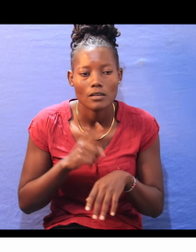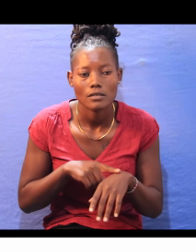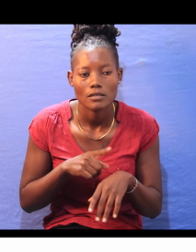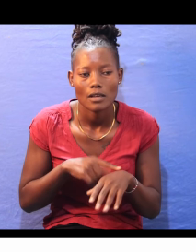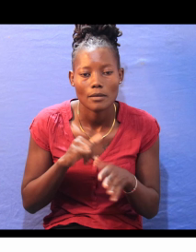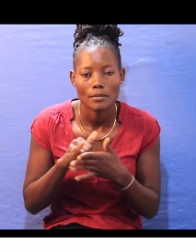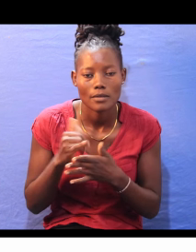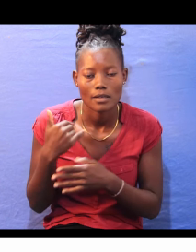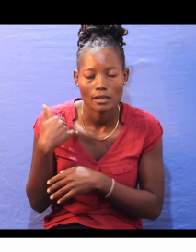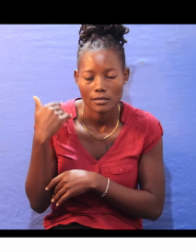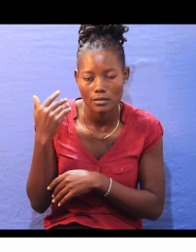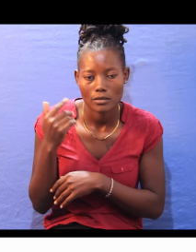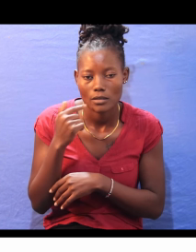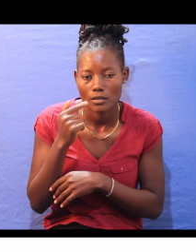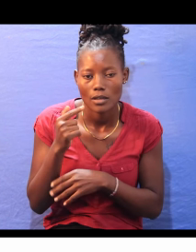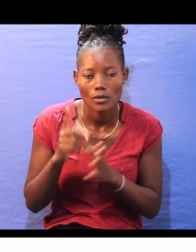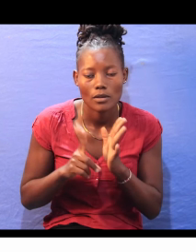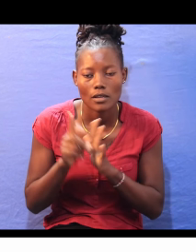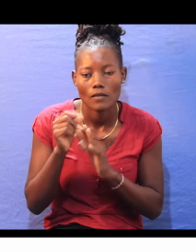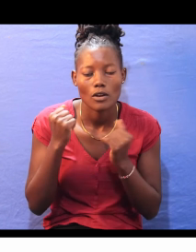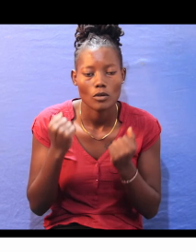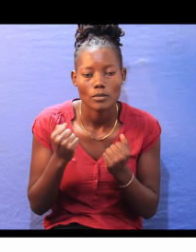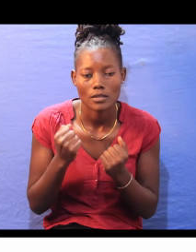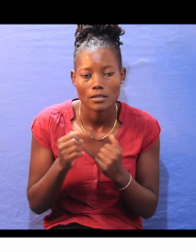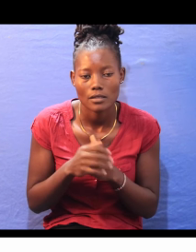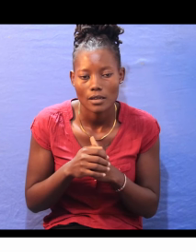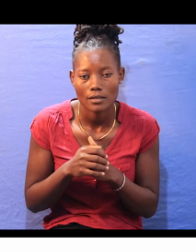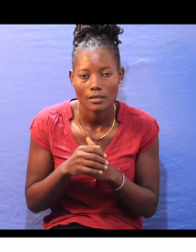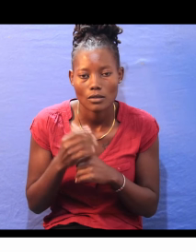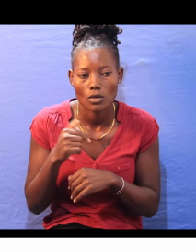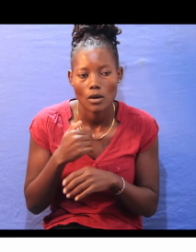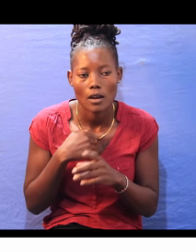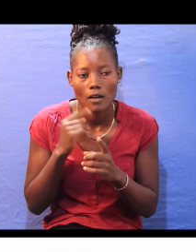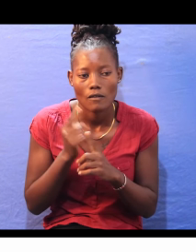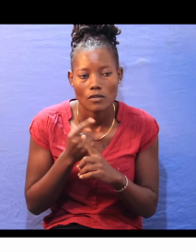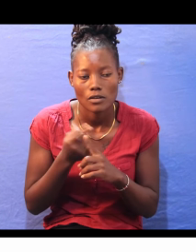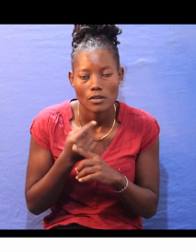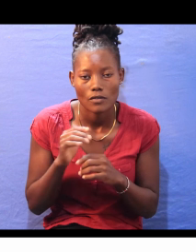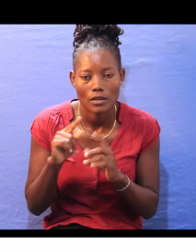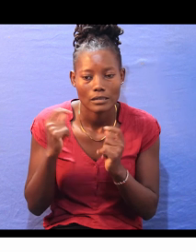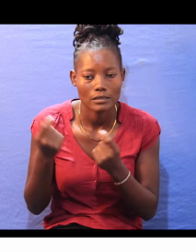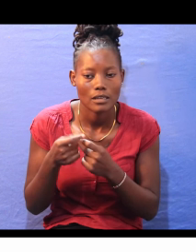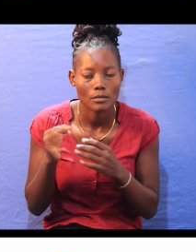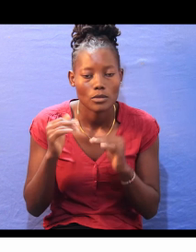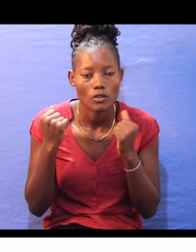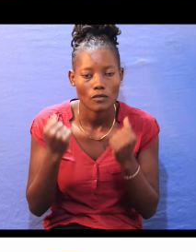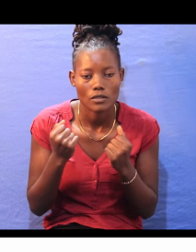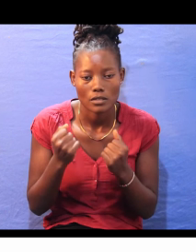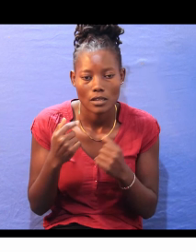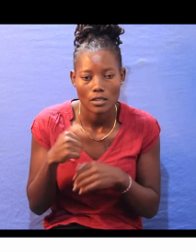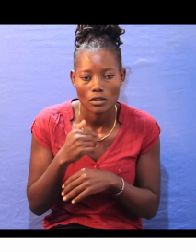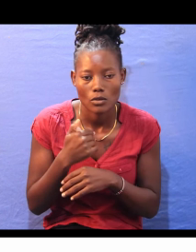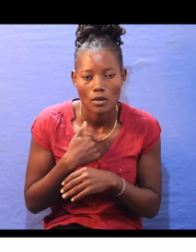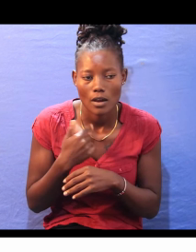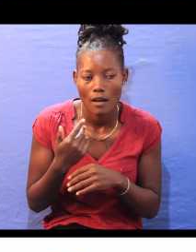consider when we develop strength is that there are different kinds of strength, that it's not